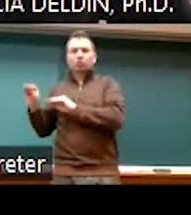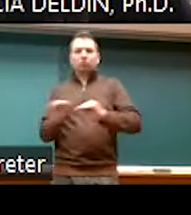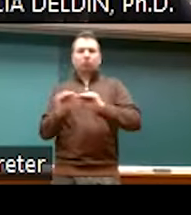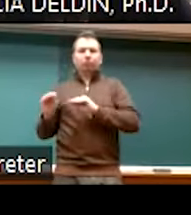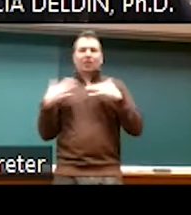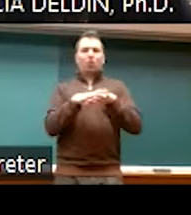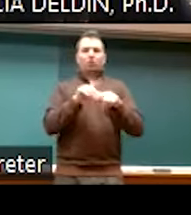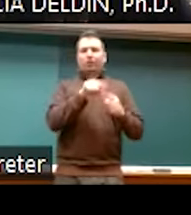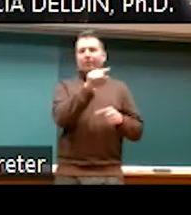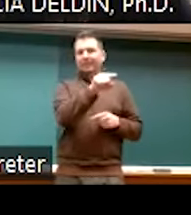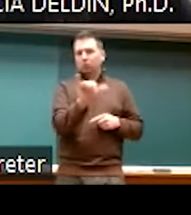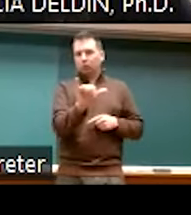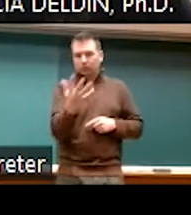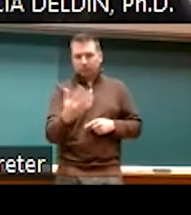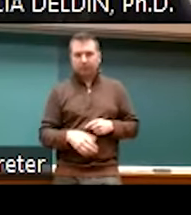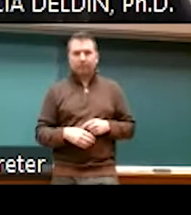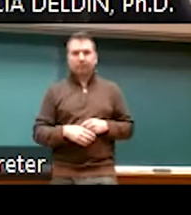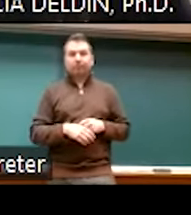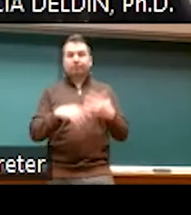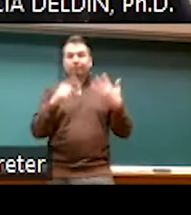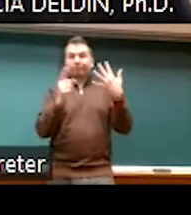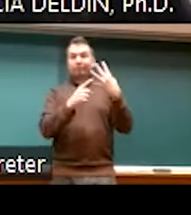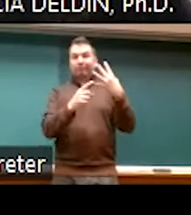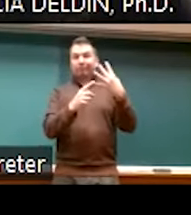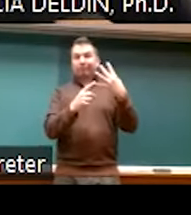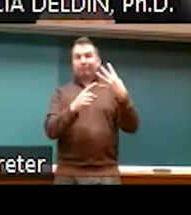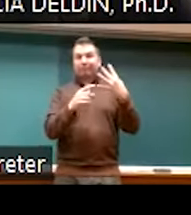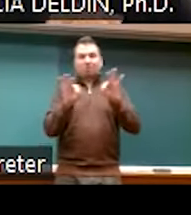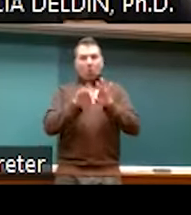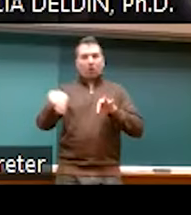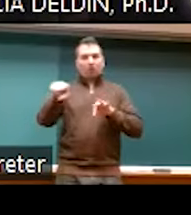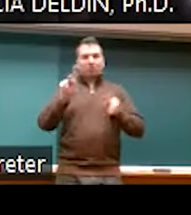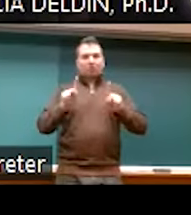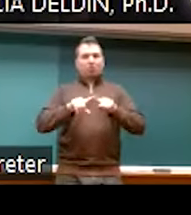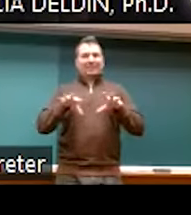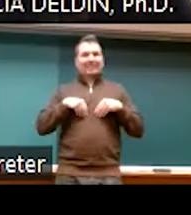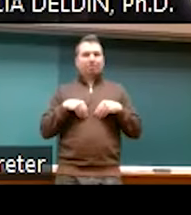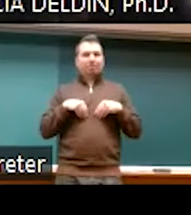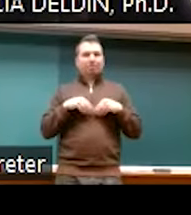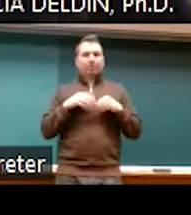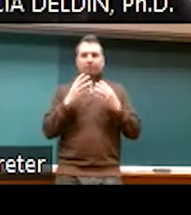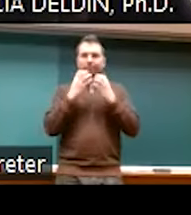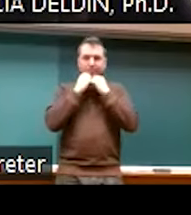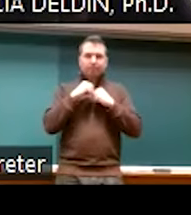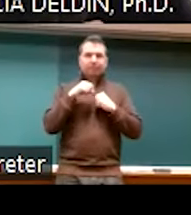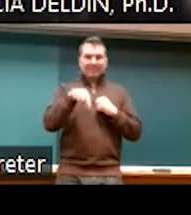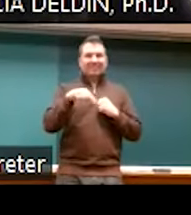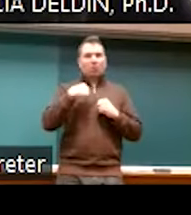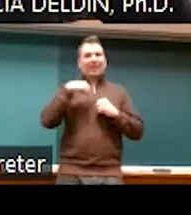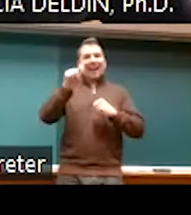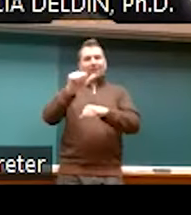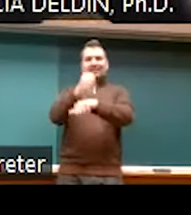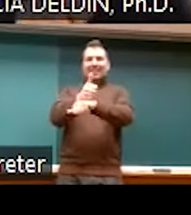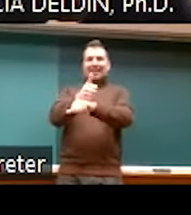And again, you saw acceptability by constituents. We meet in neutral territories led by peers. We have people who